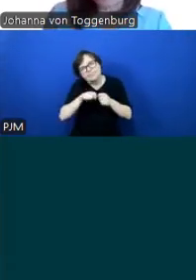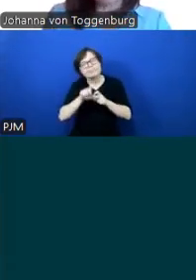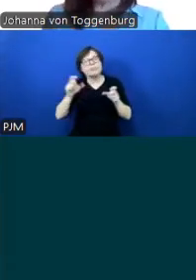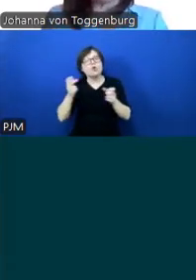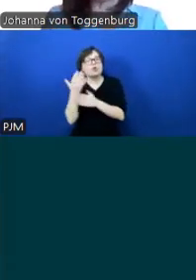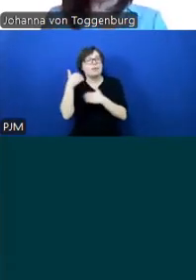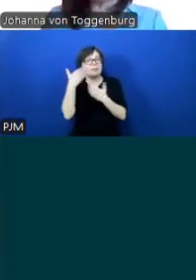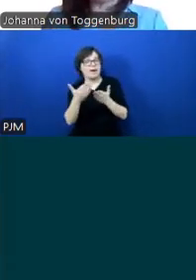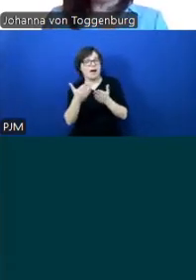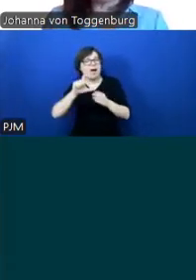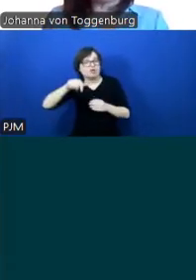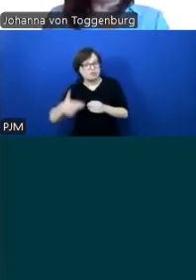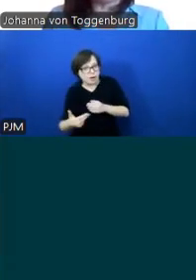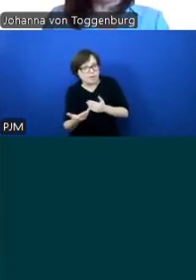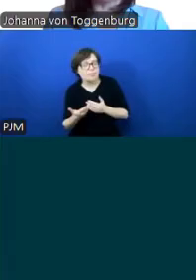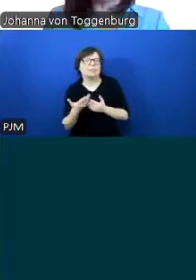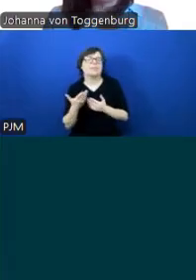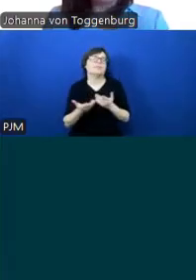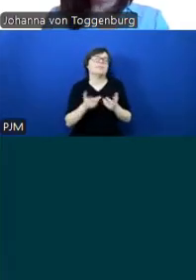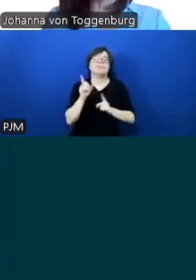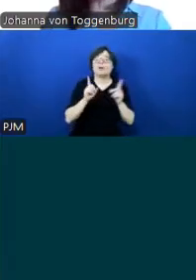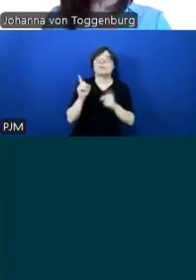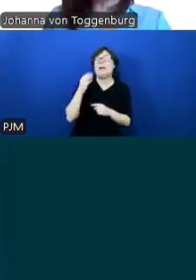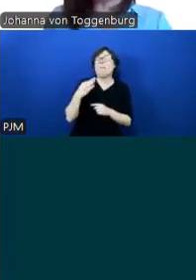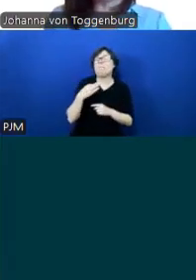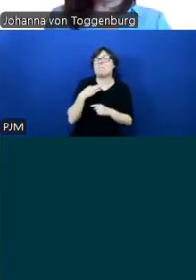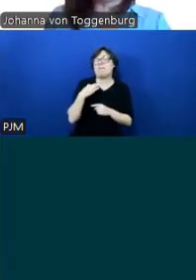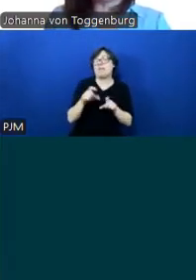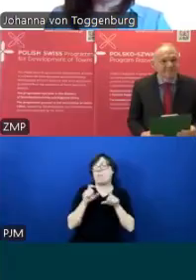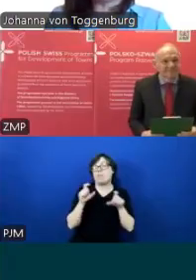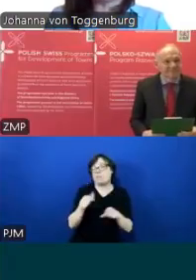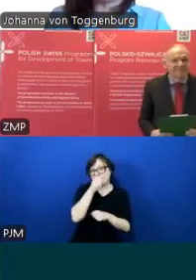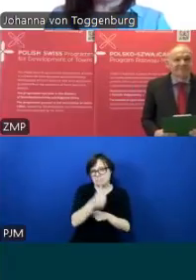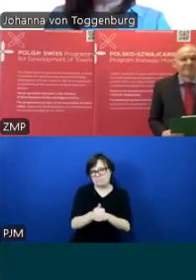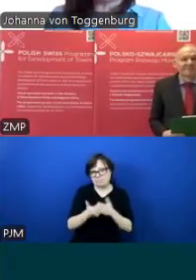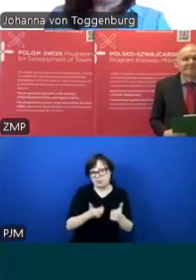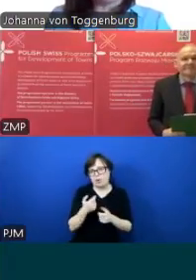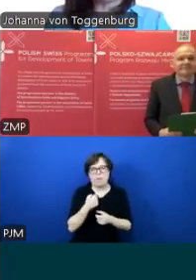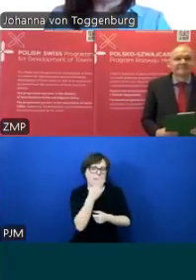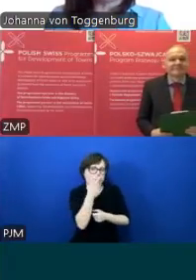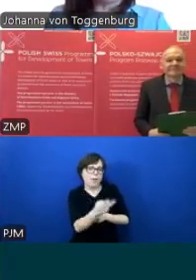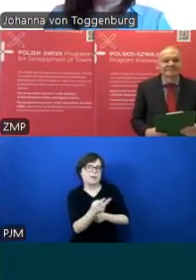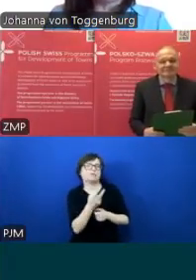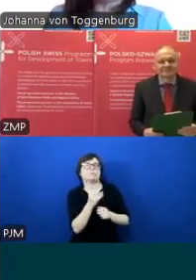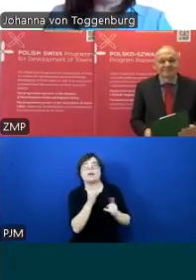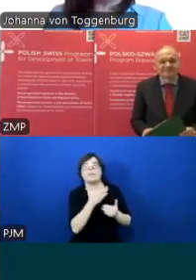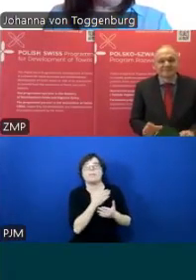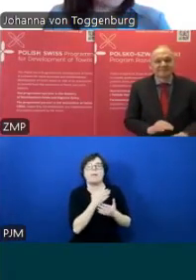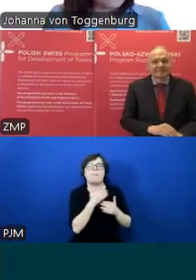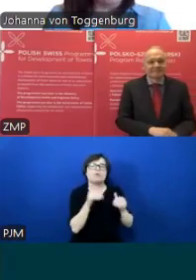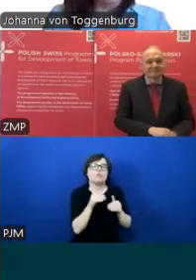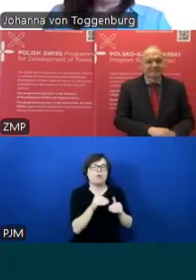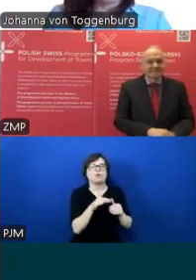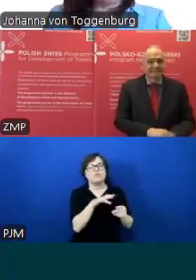always possible to influence these and so on. And then we looked at synergies, however, to be able to say,